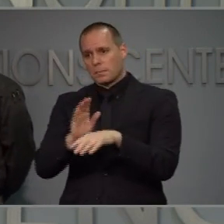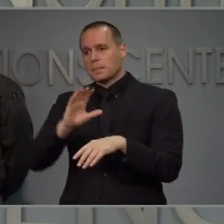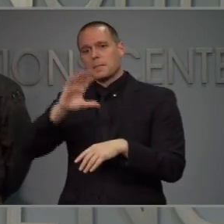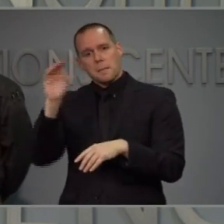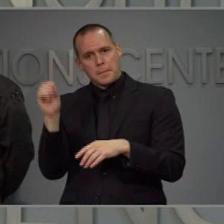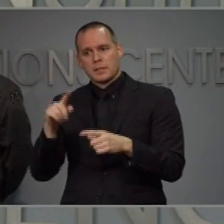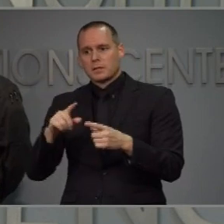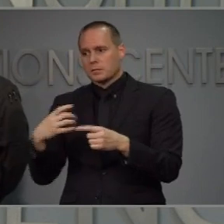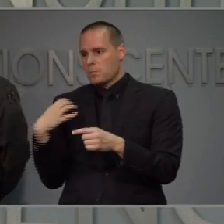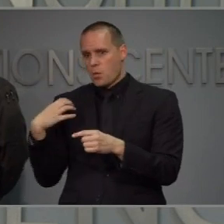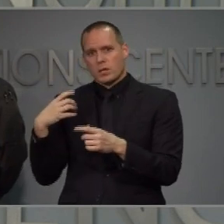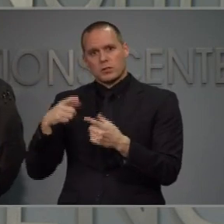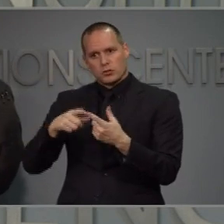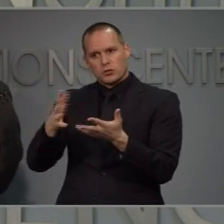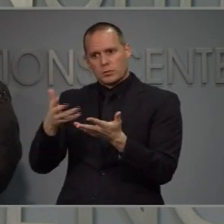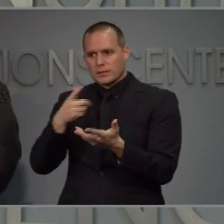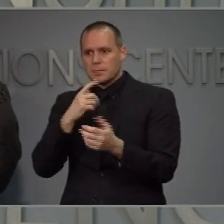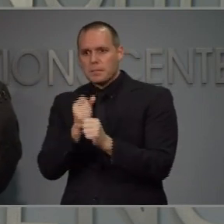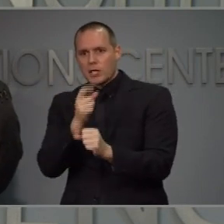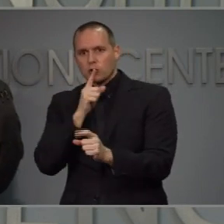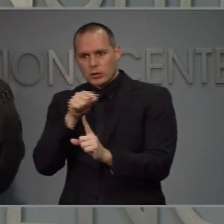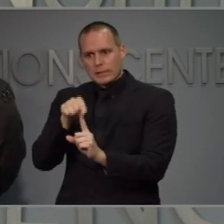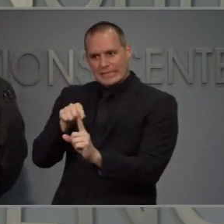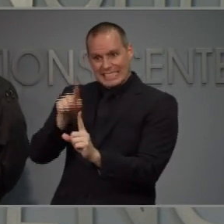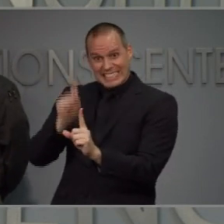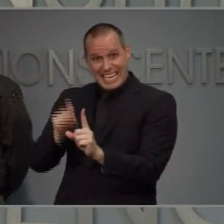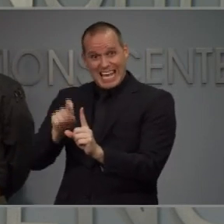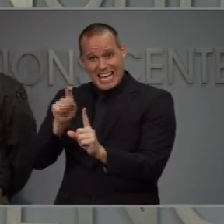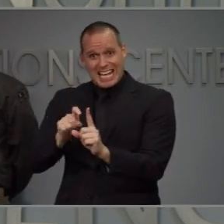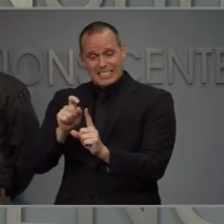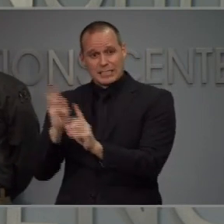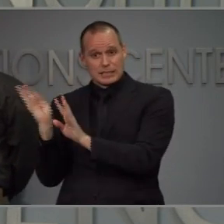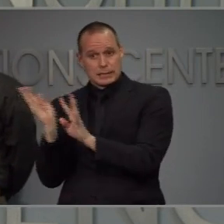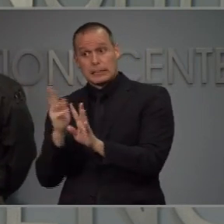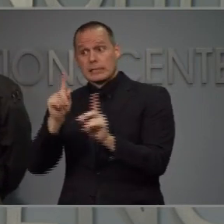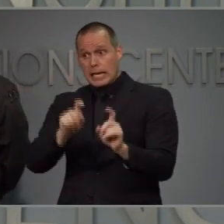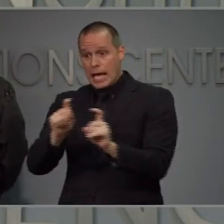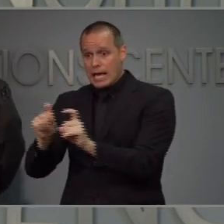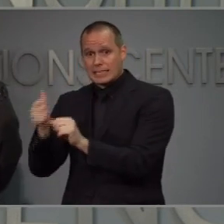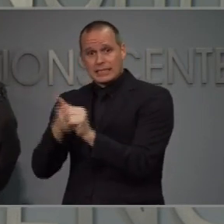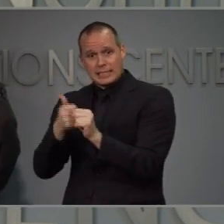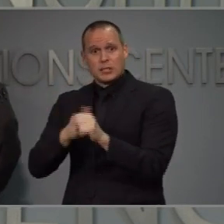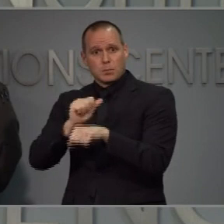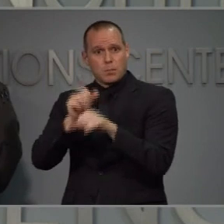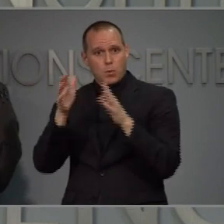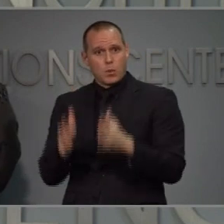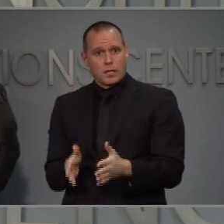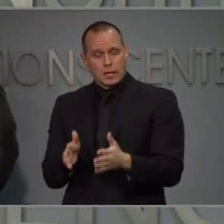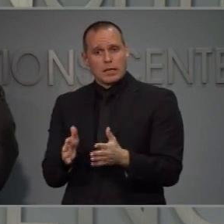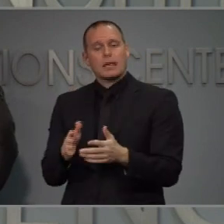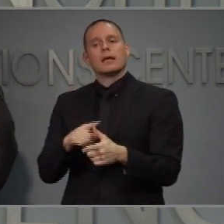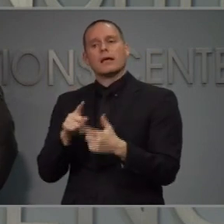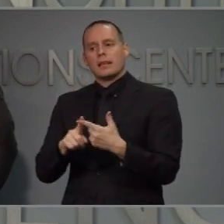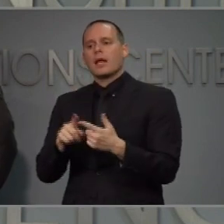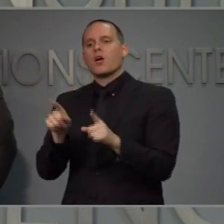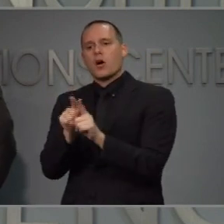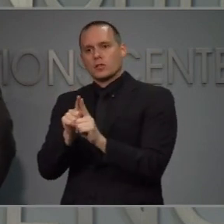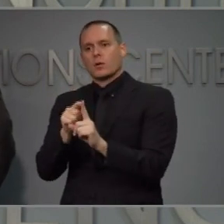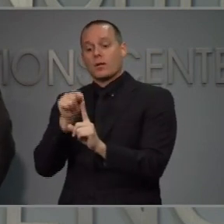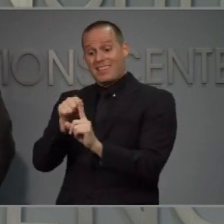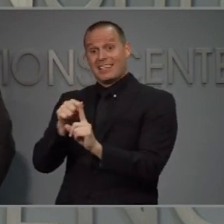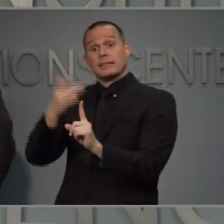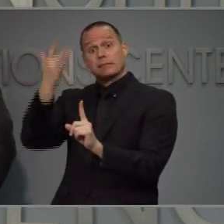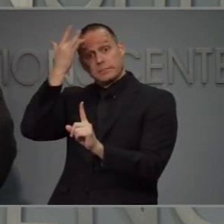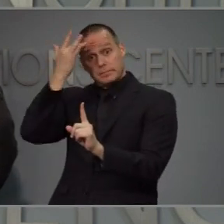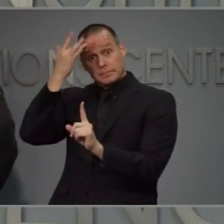and contact tracing and making sure we try to isolate people and to deal